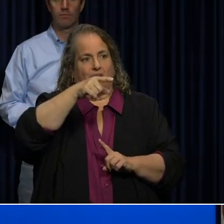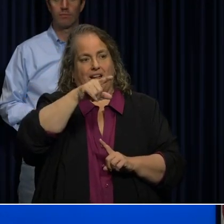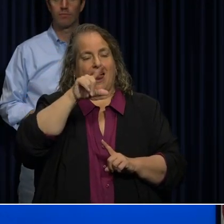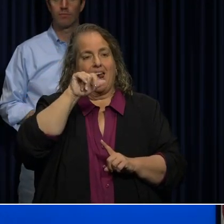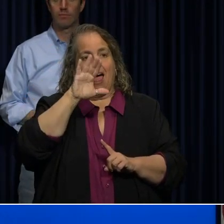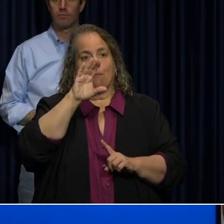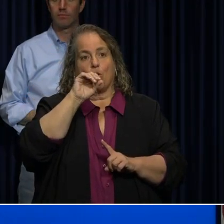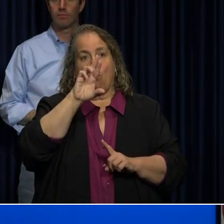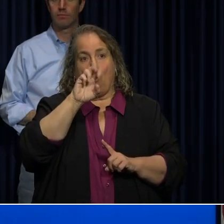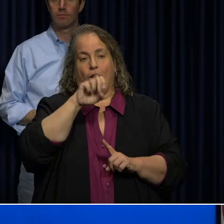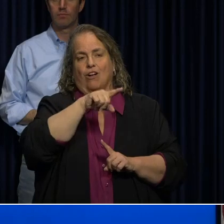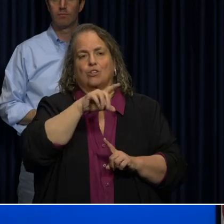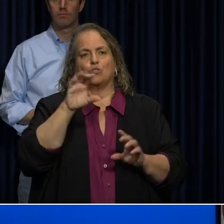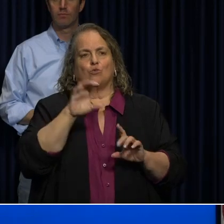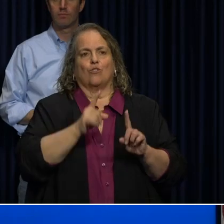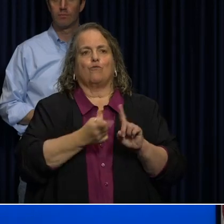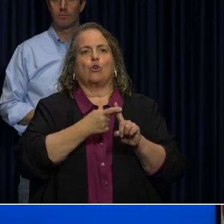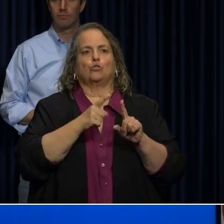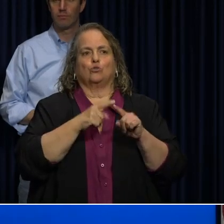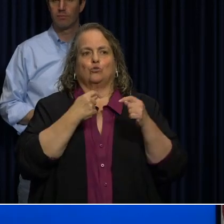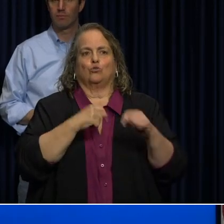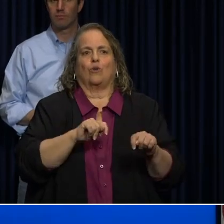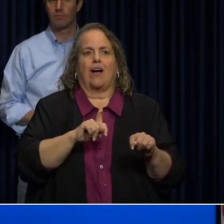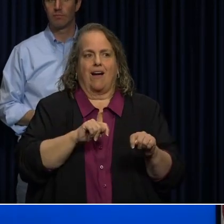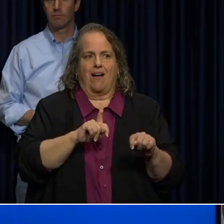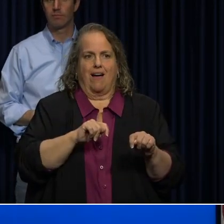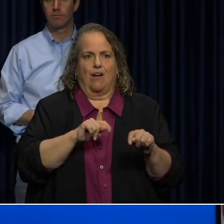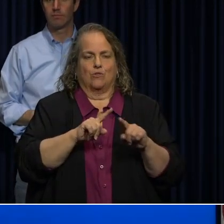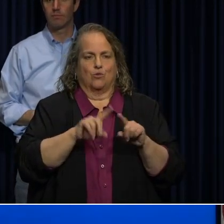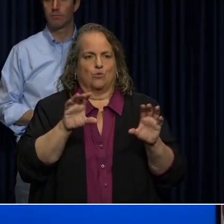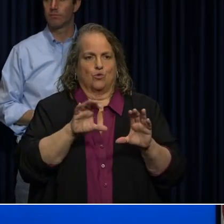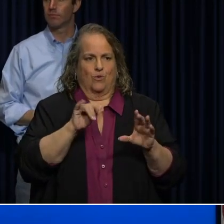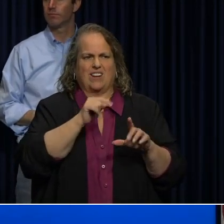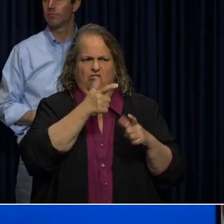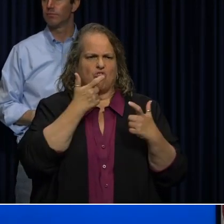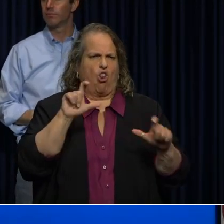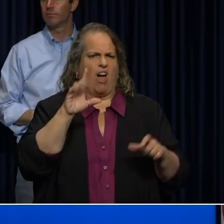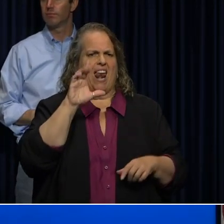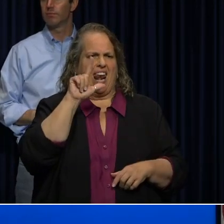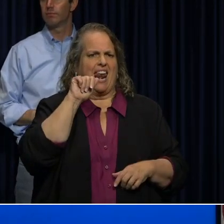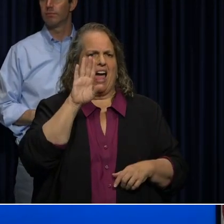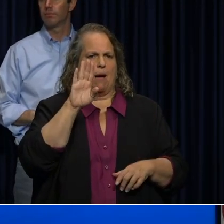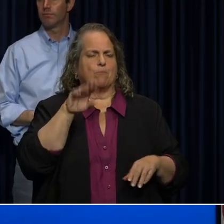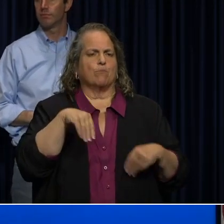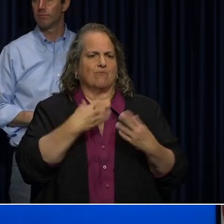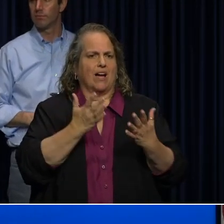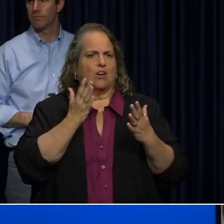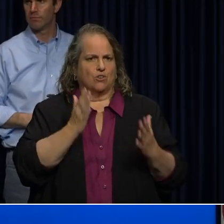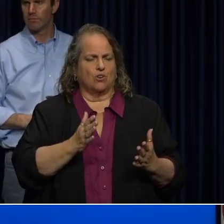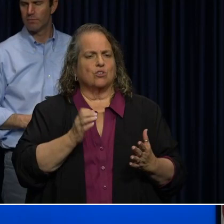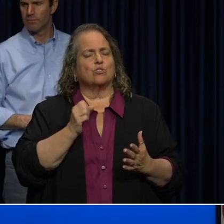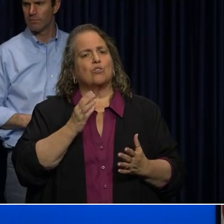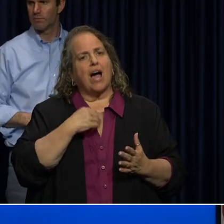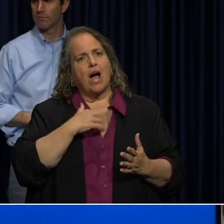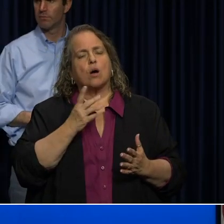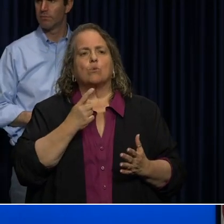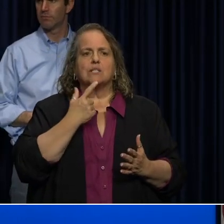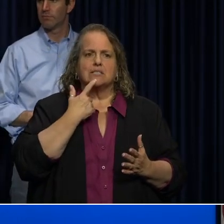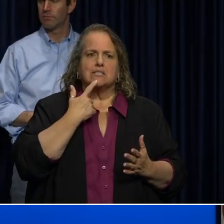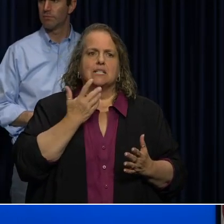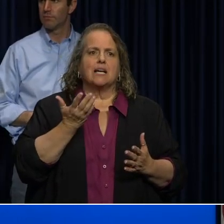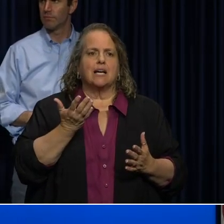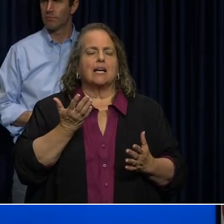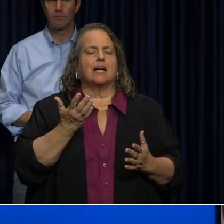or attempting to do this, and LabCorp is obviously a large laboratory provider. So I would say